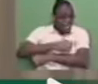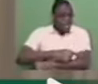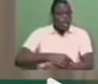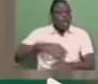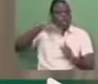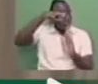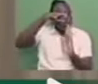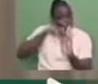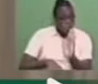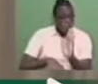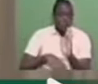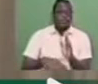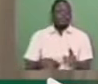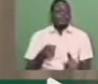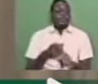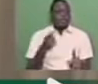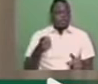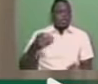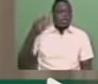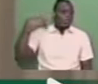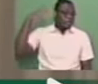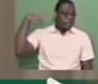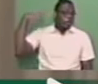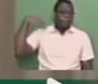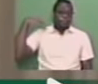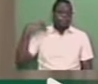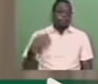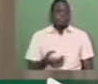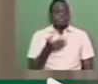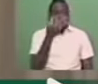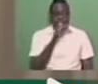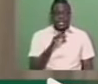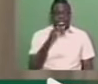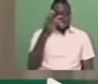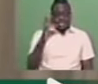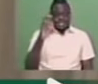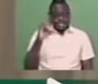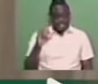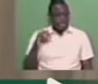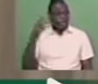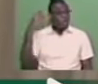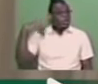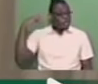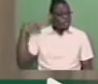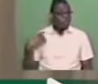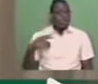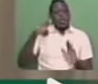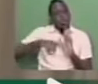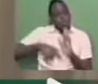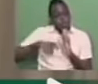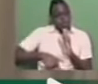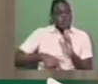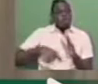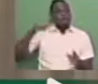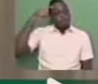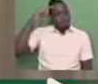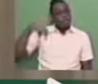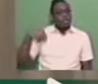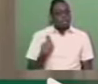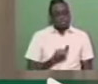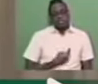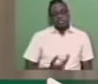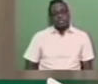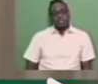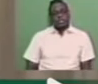the 1950s. Forget the 1980s. Government has taken our energy sector back to the